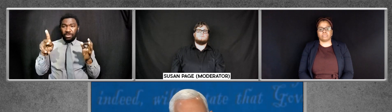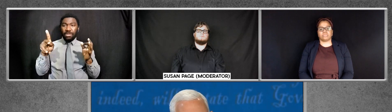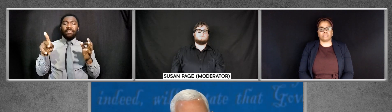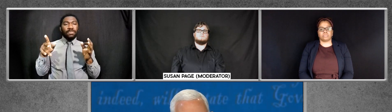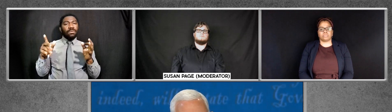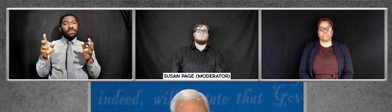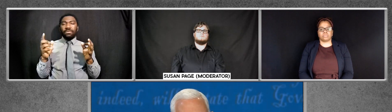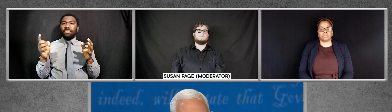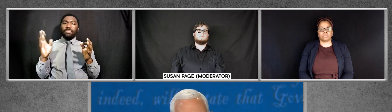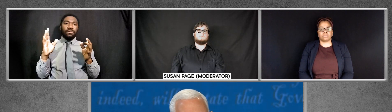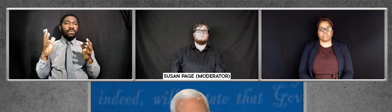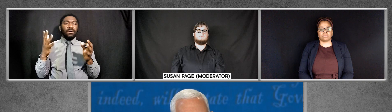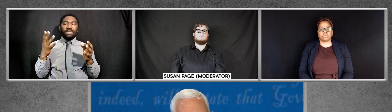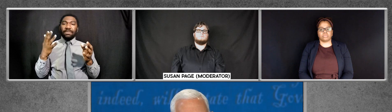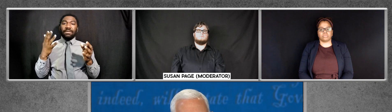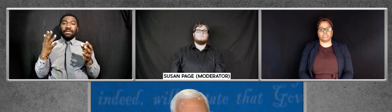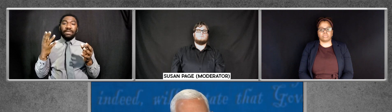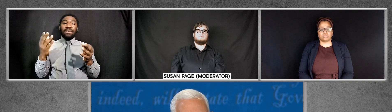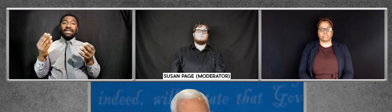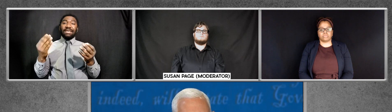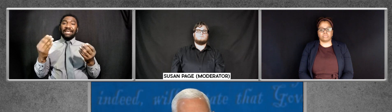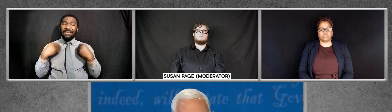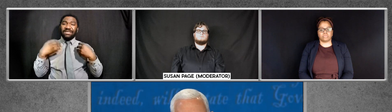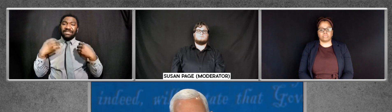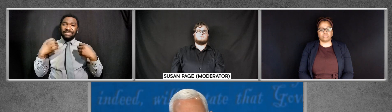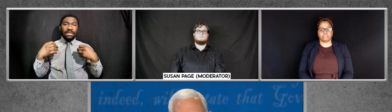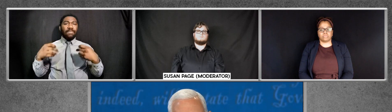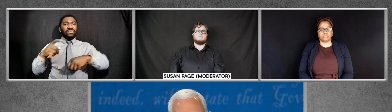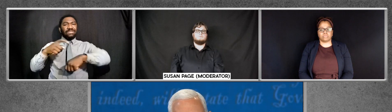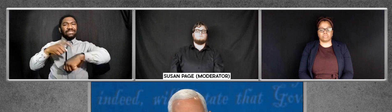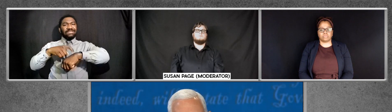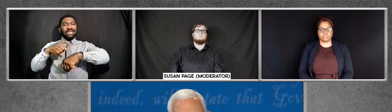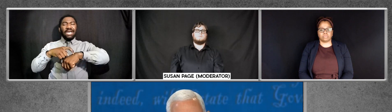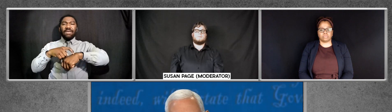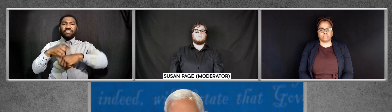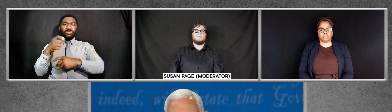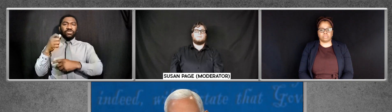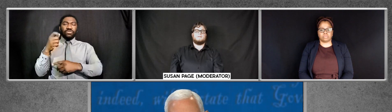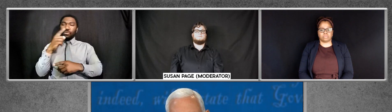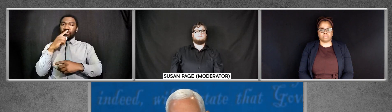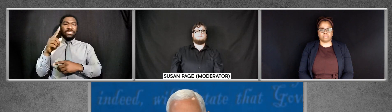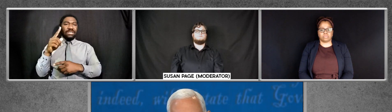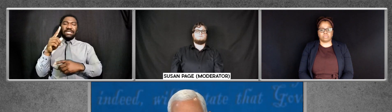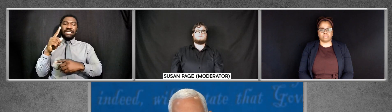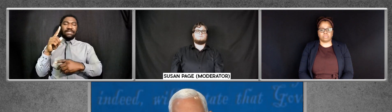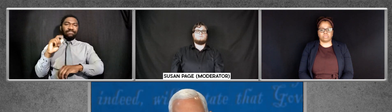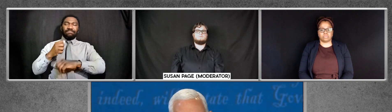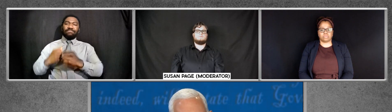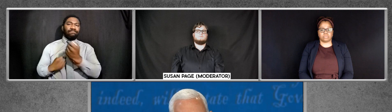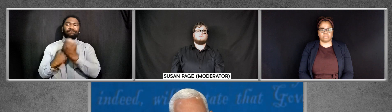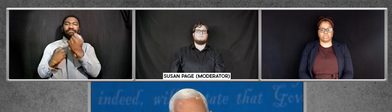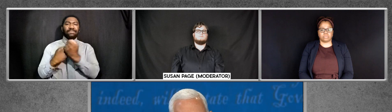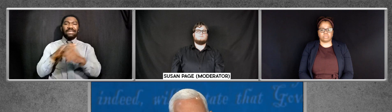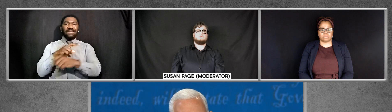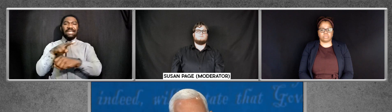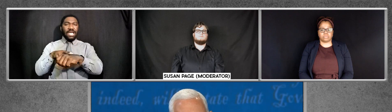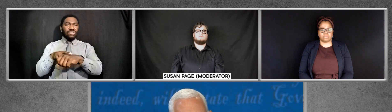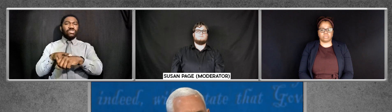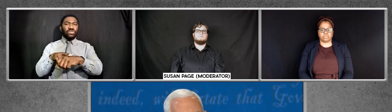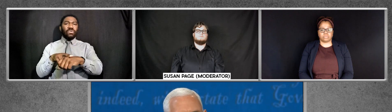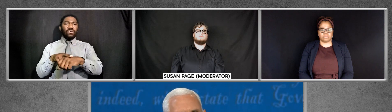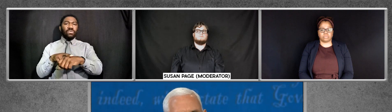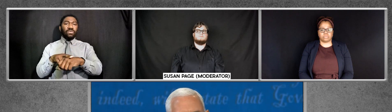time to stand up the greatest national mobilization since World War II. And I believe it saved hundreds of thousands of American